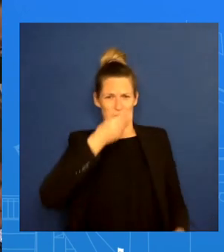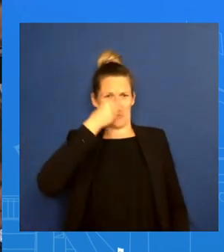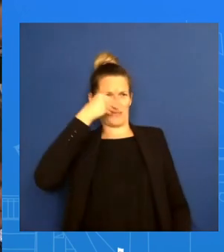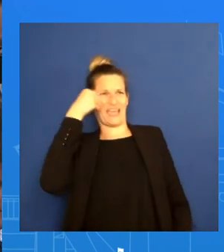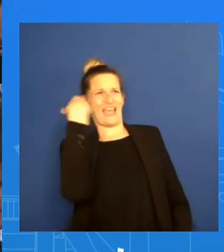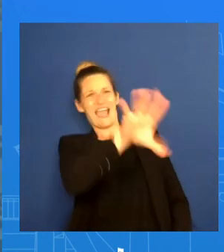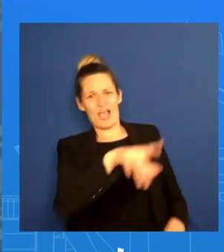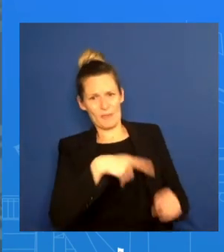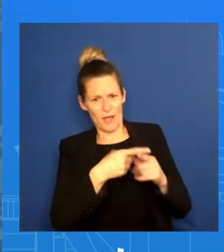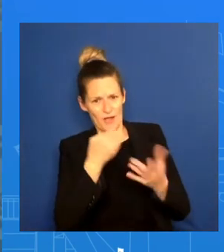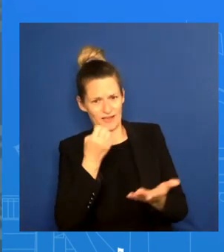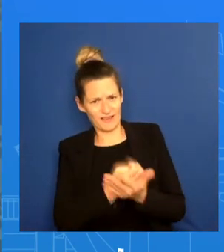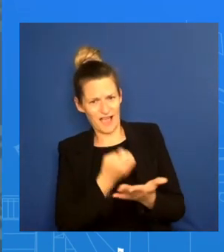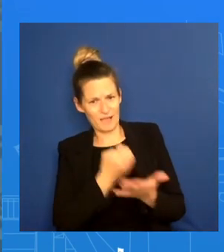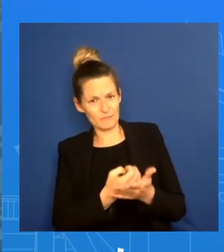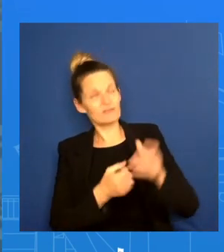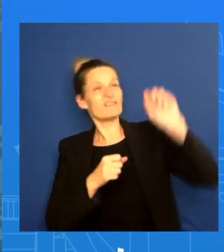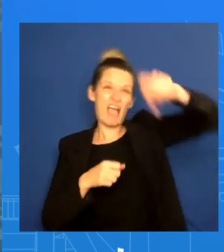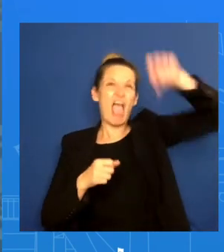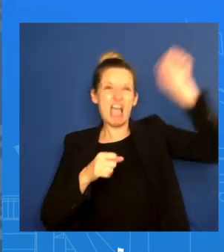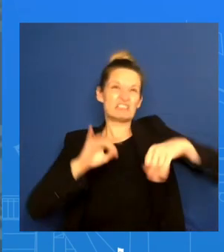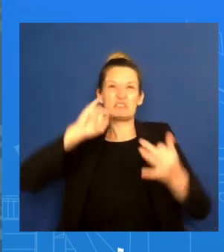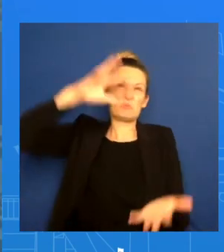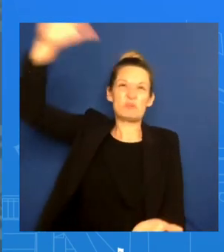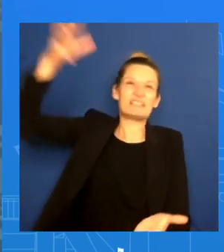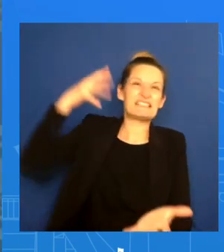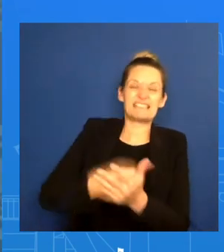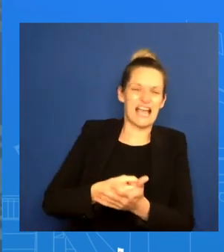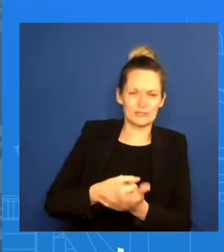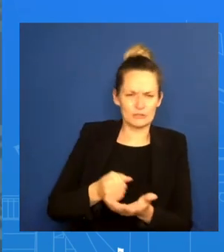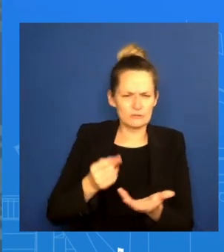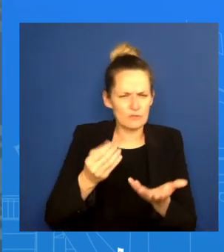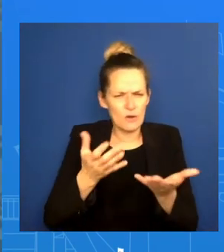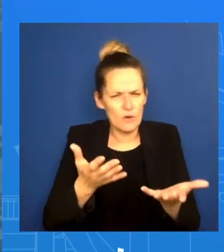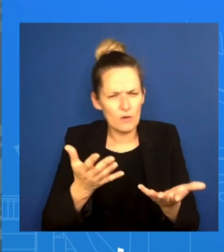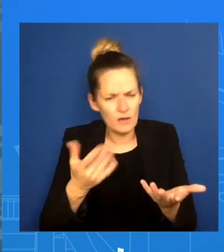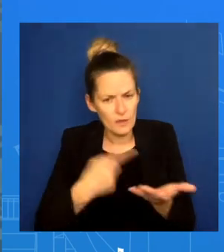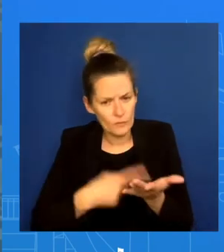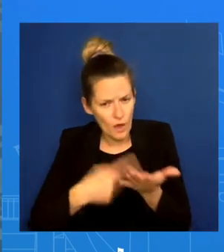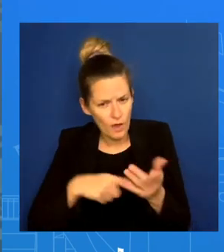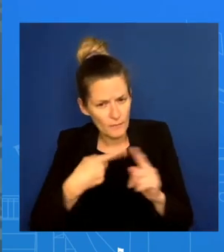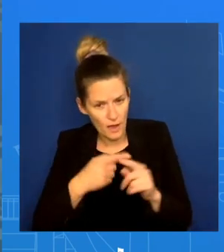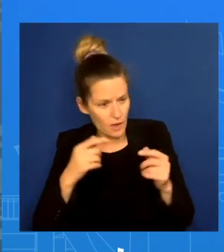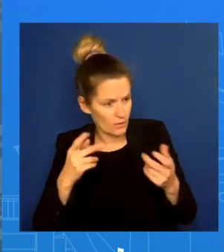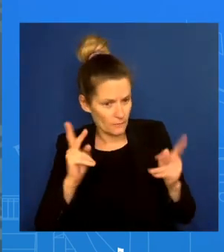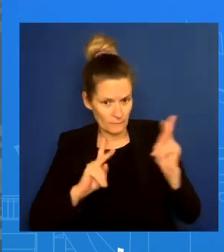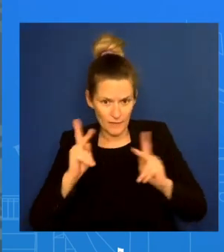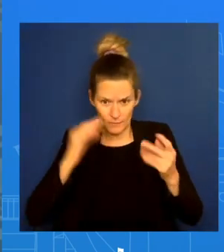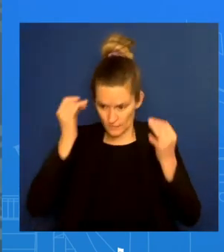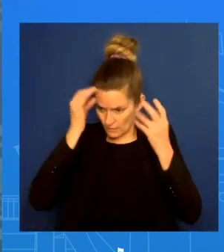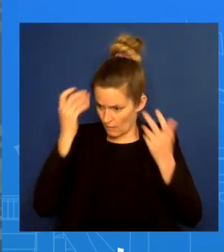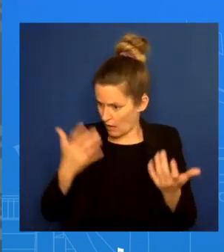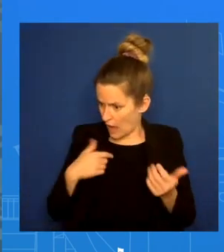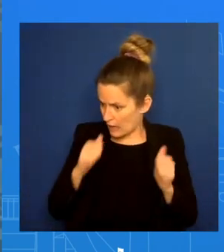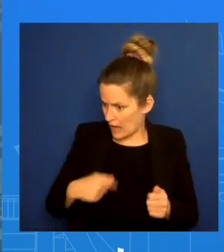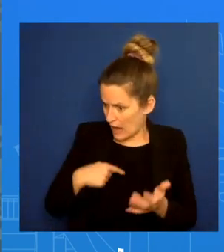by. No, and I get your point, and to some degree I agree, right? There are Americans here who are